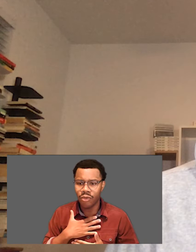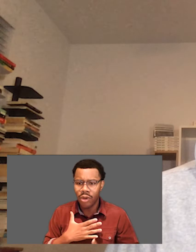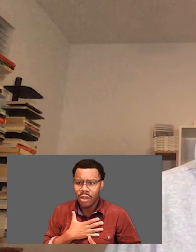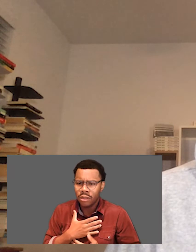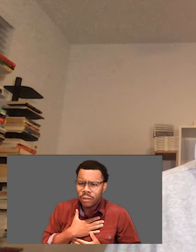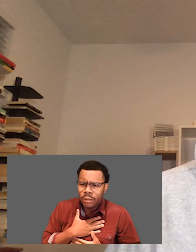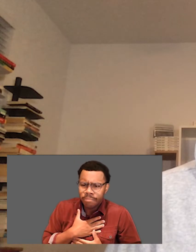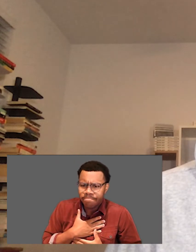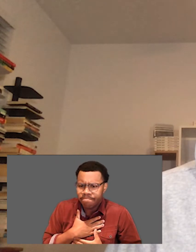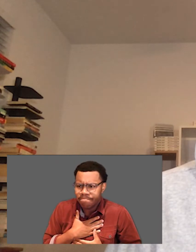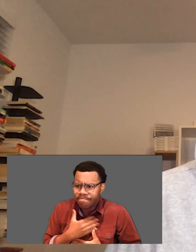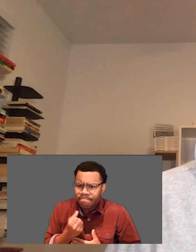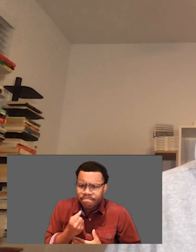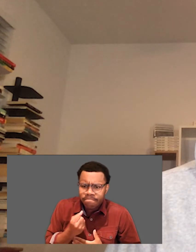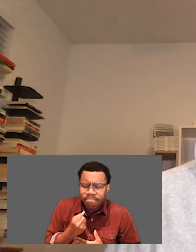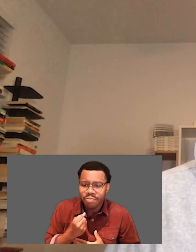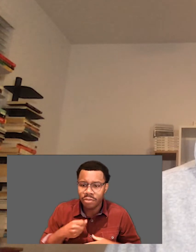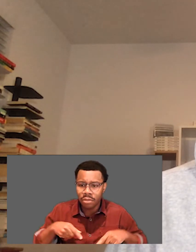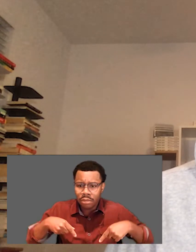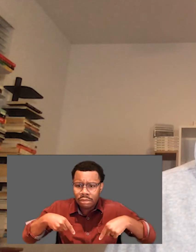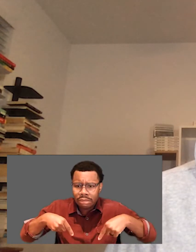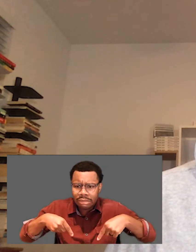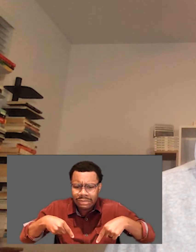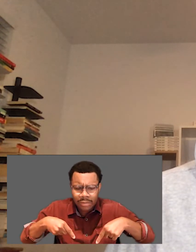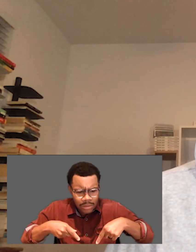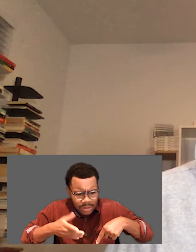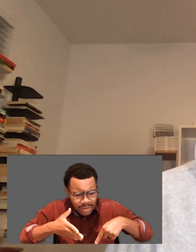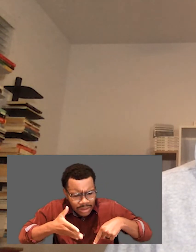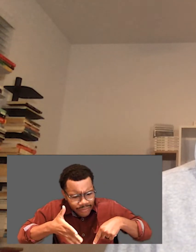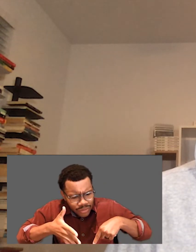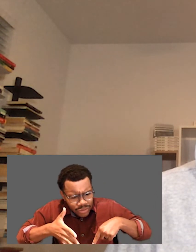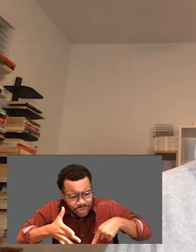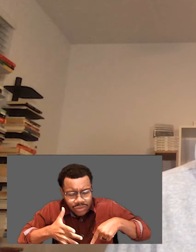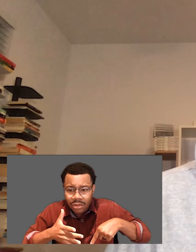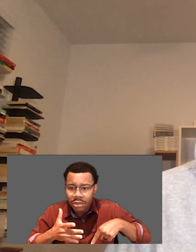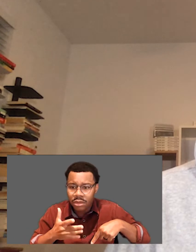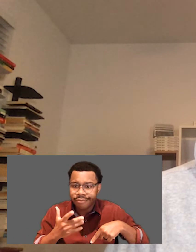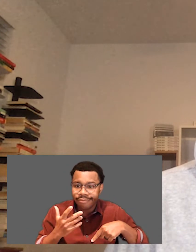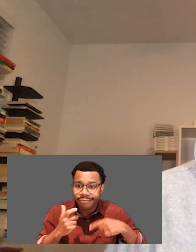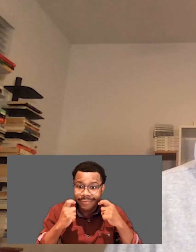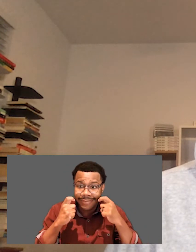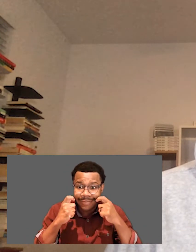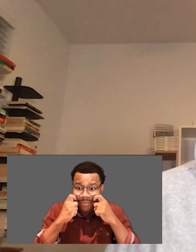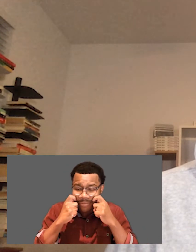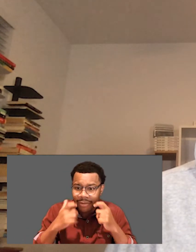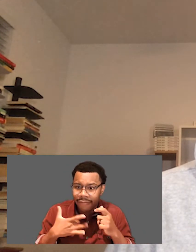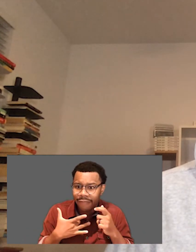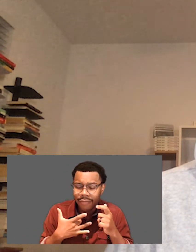tried to rest the shaking in my knees. I tried to force color into my skin. The officer